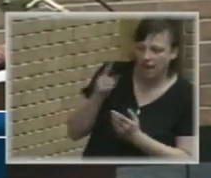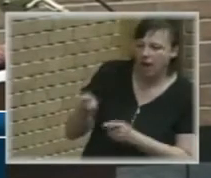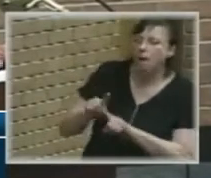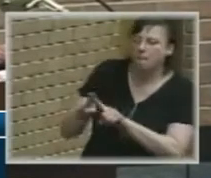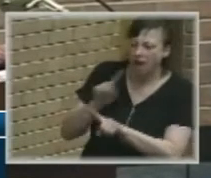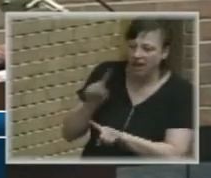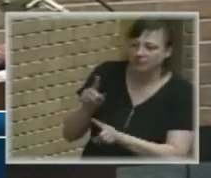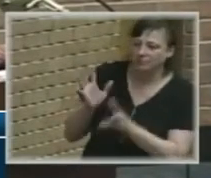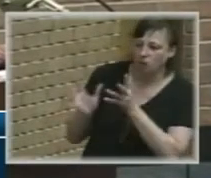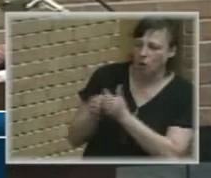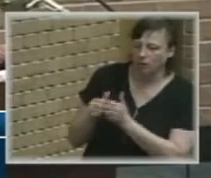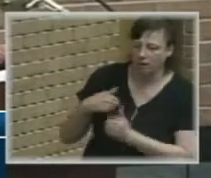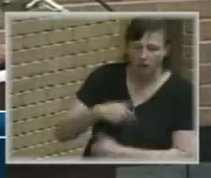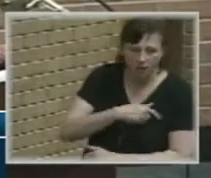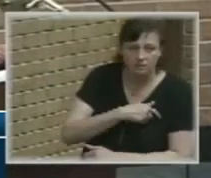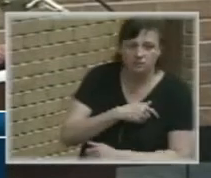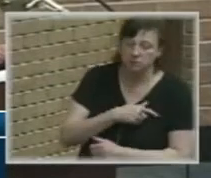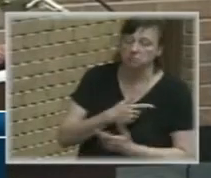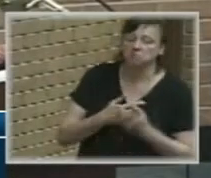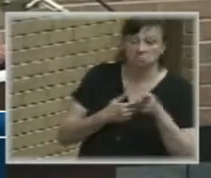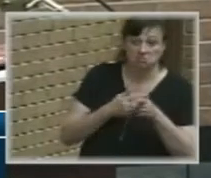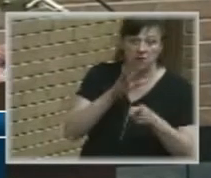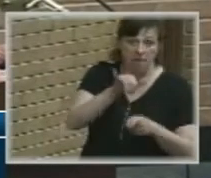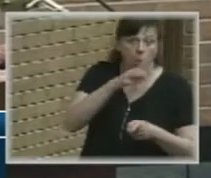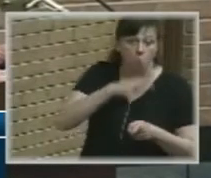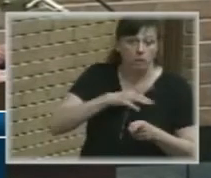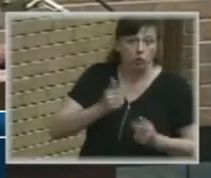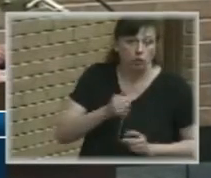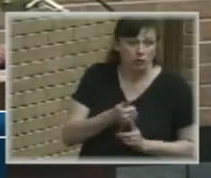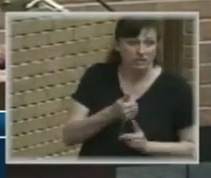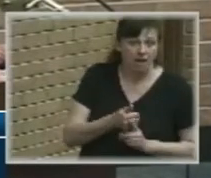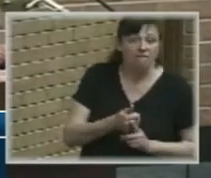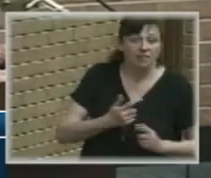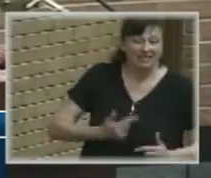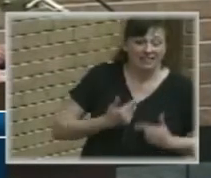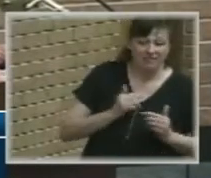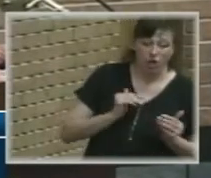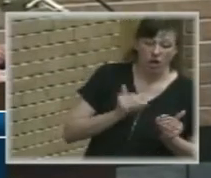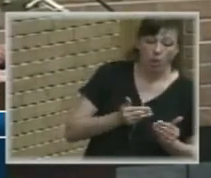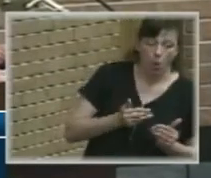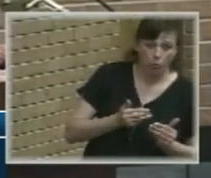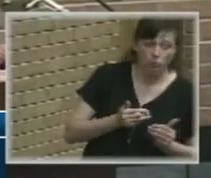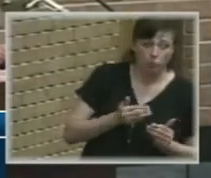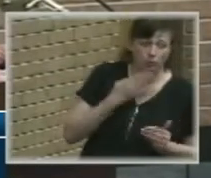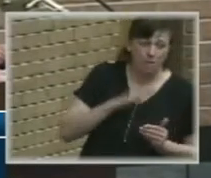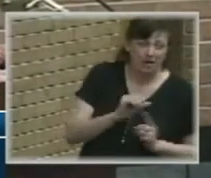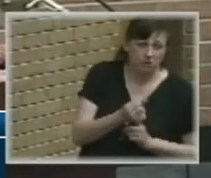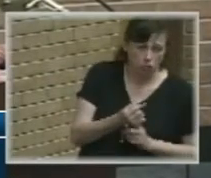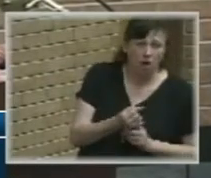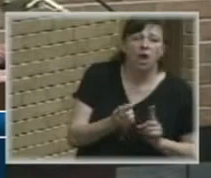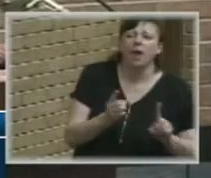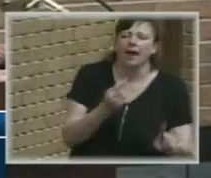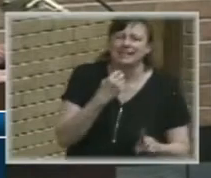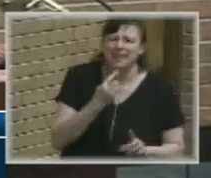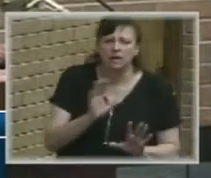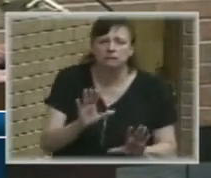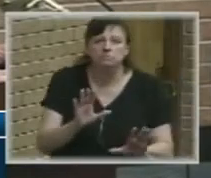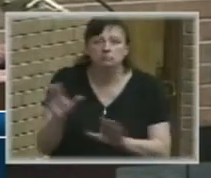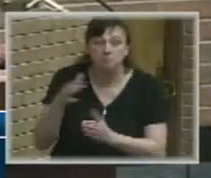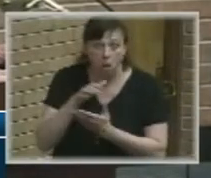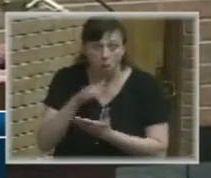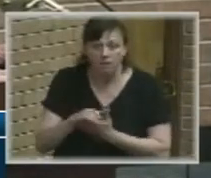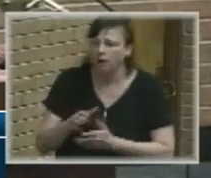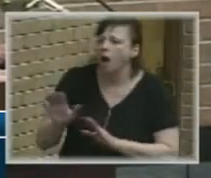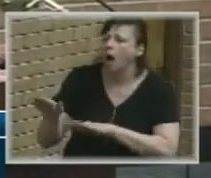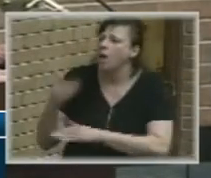lives very close to, she can look out her window and she's looking at 385 Rhinecliff. And she said, thank your husband. Tell him thank you so